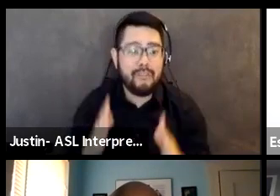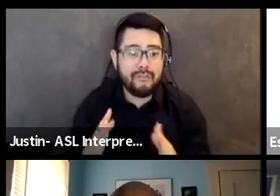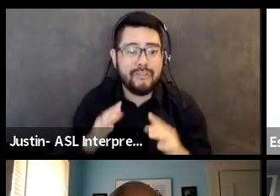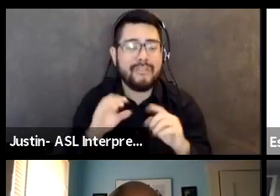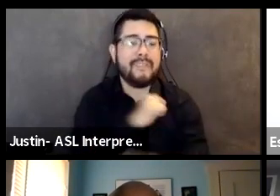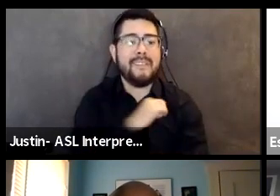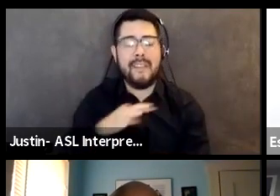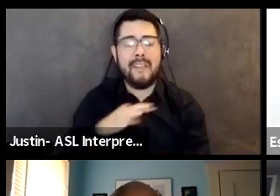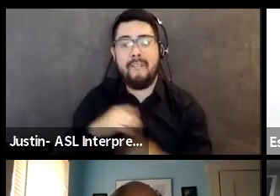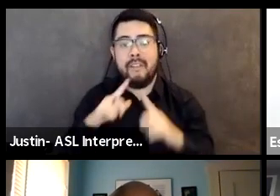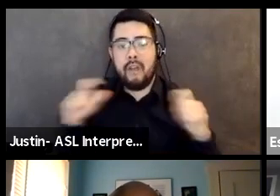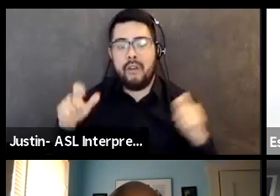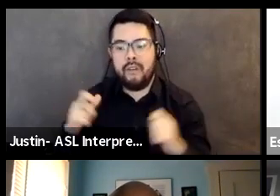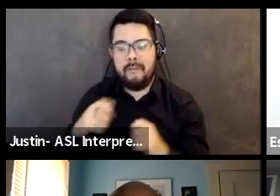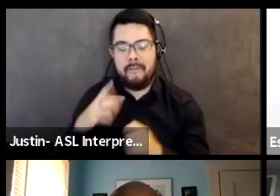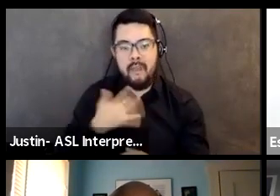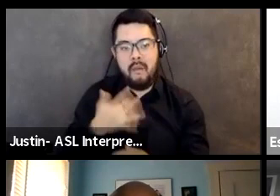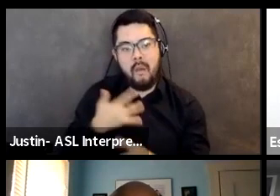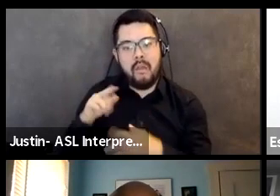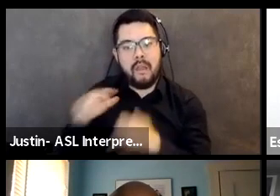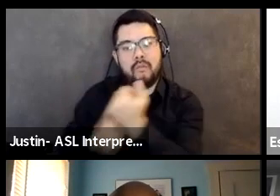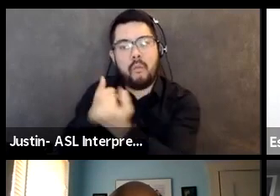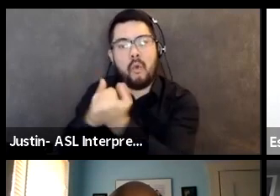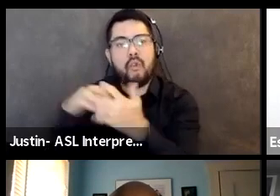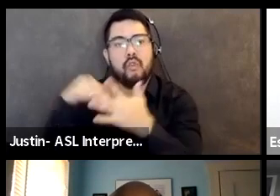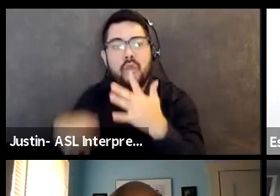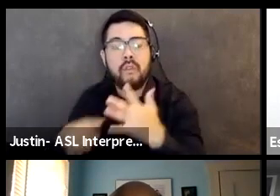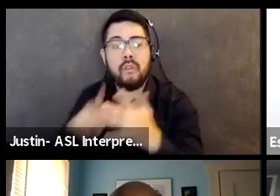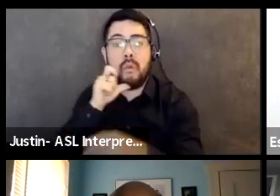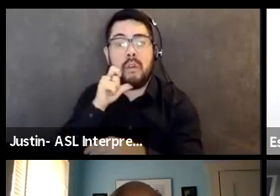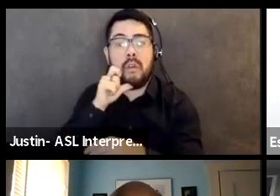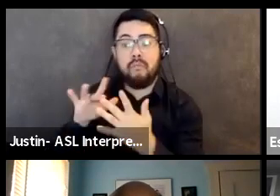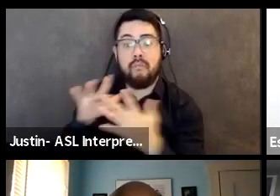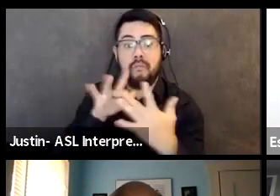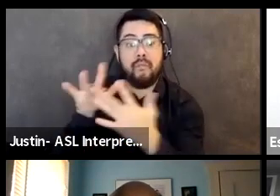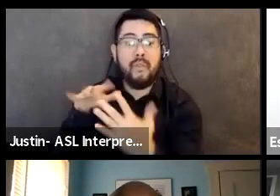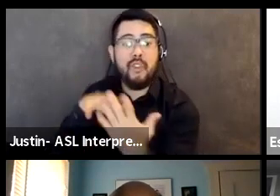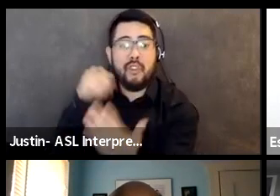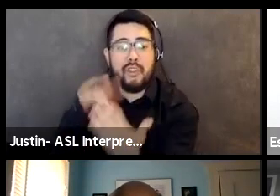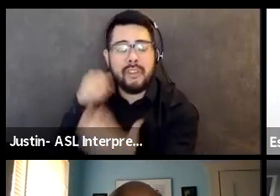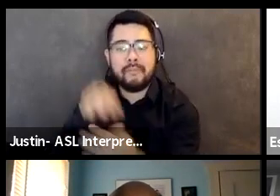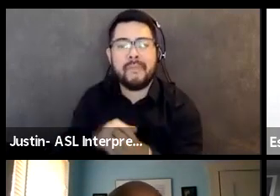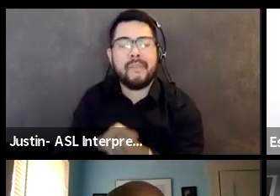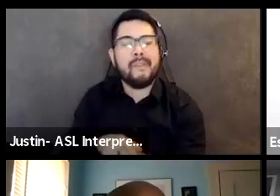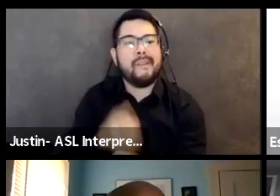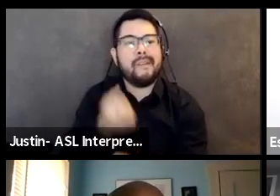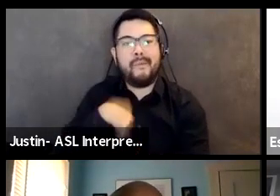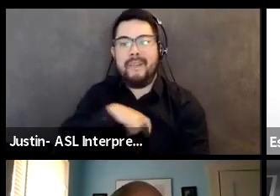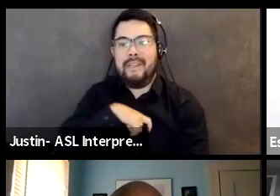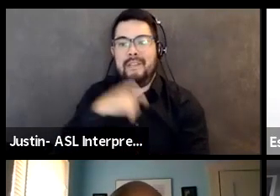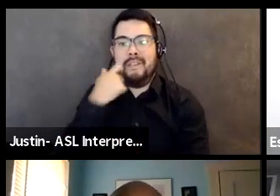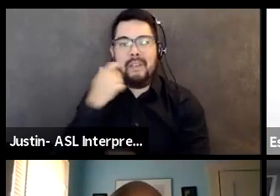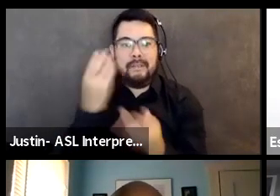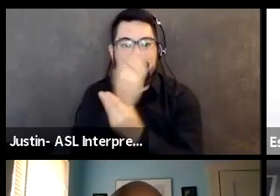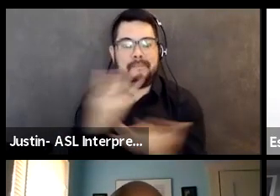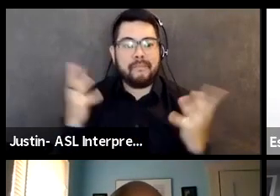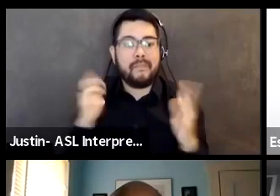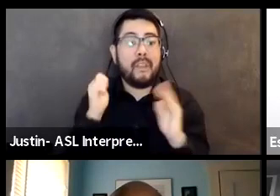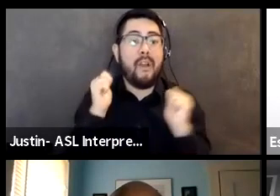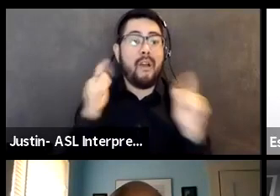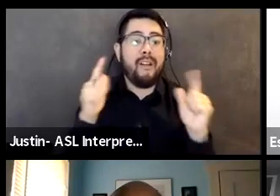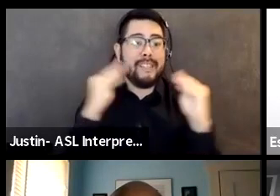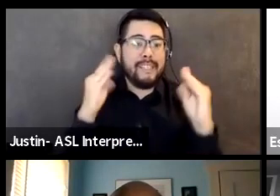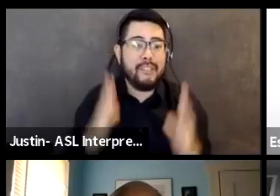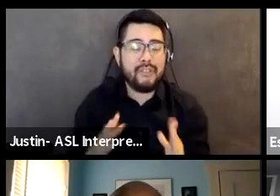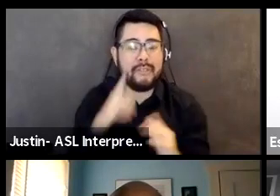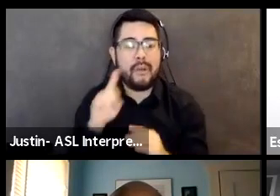students learn at home and as a matter of fact we just released a full suite of professional learning for all of our teachers to take advantage